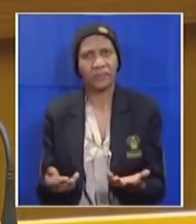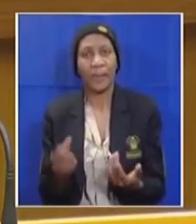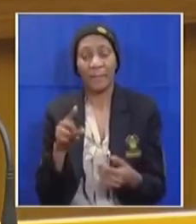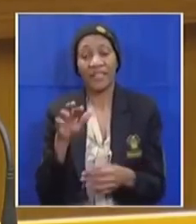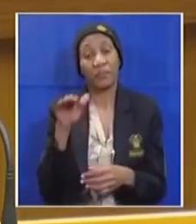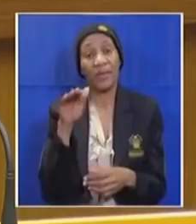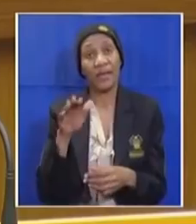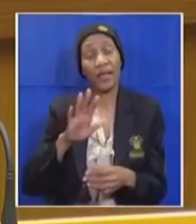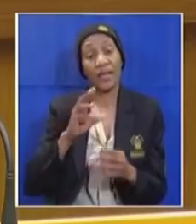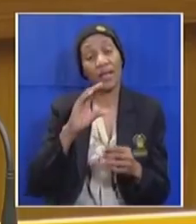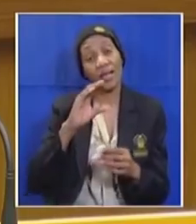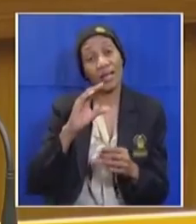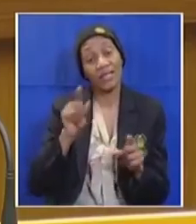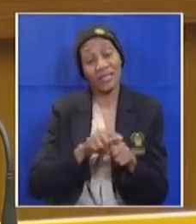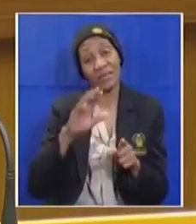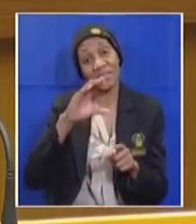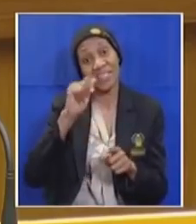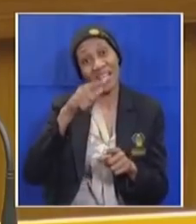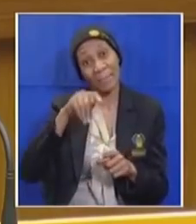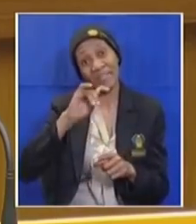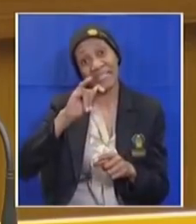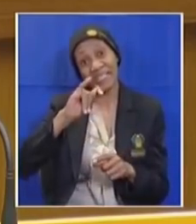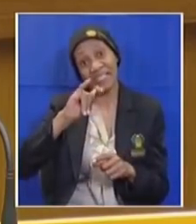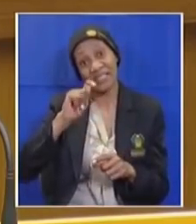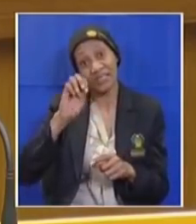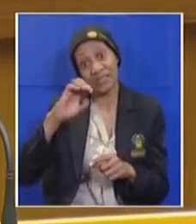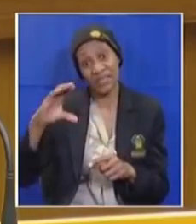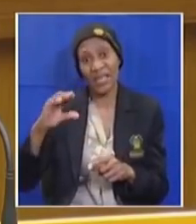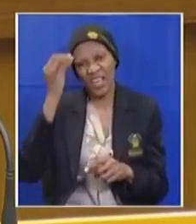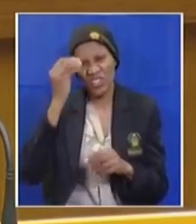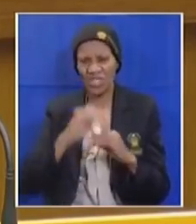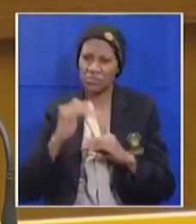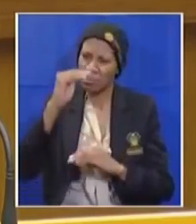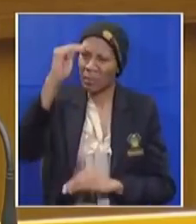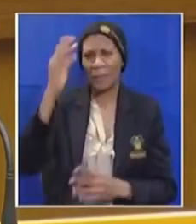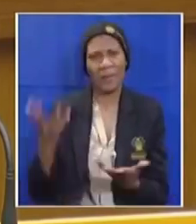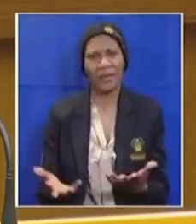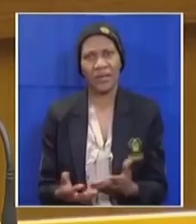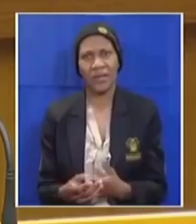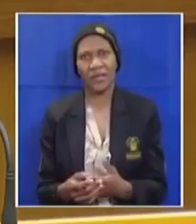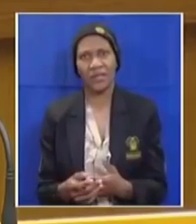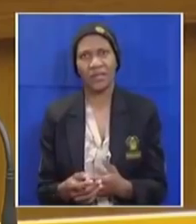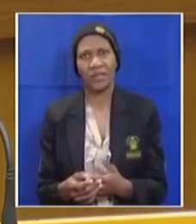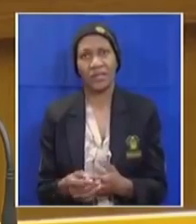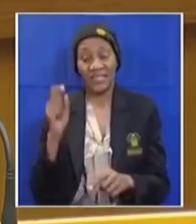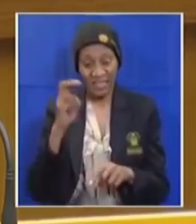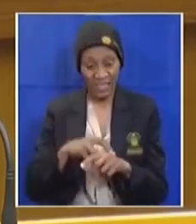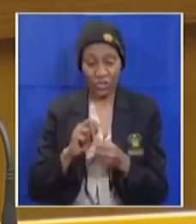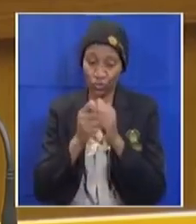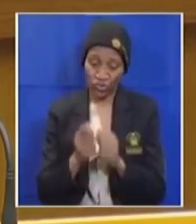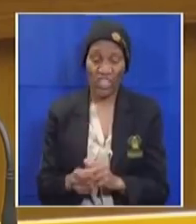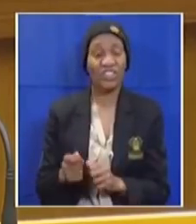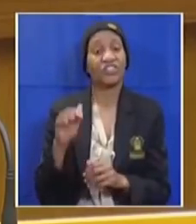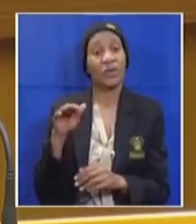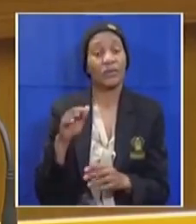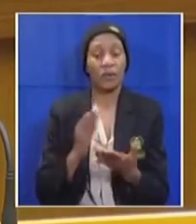like CAPITEC exploit customers with higher interest rates. Until we deal with the greedy banks, workers will continue